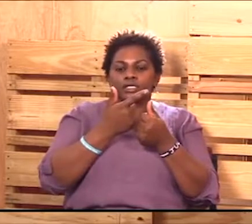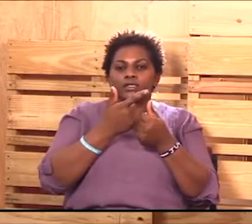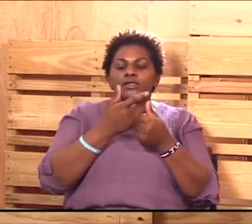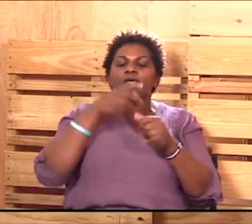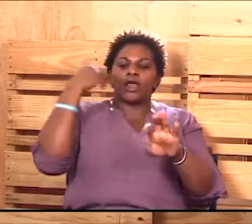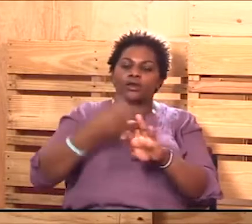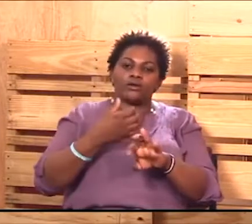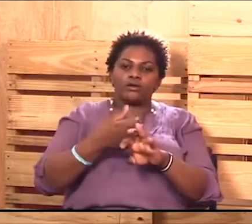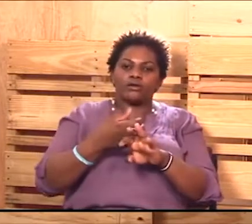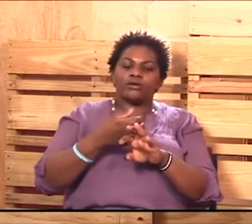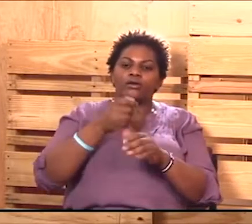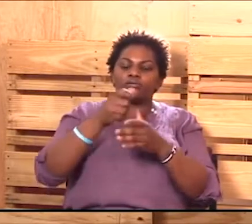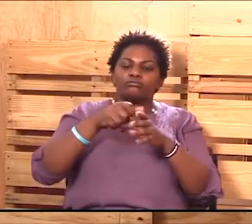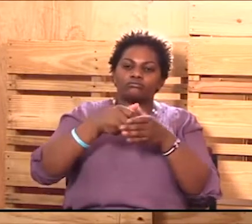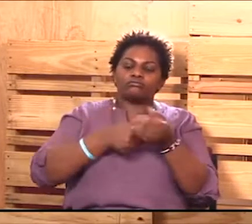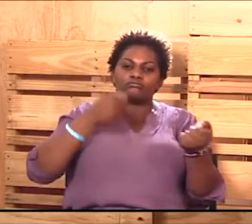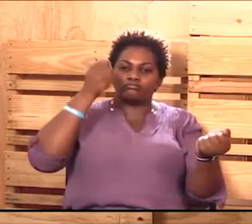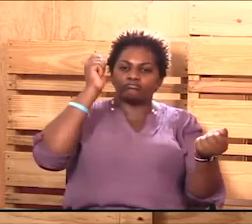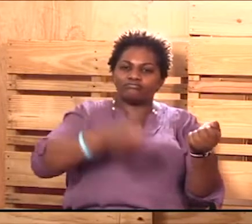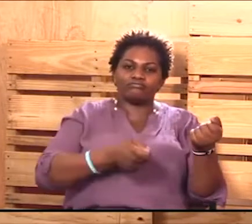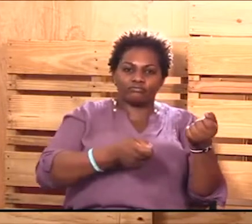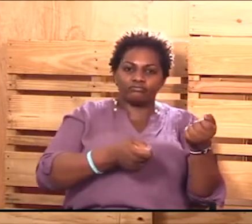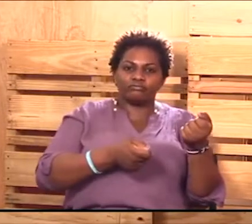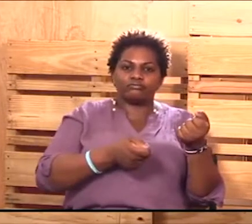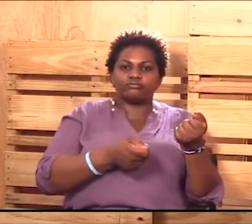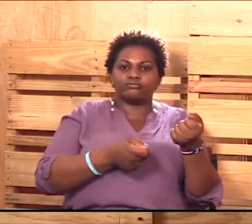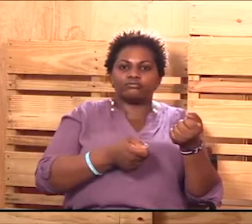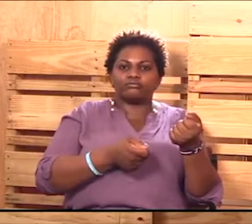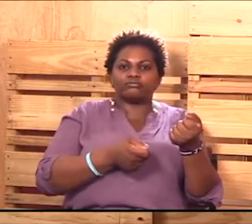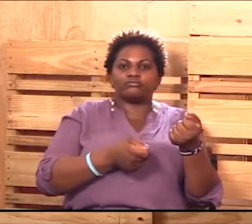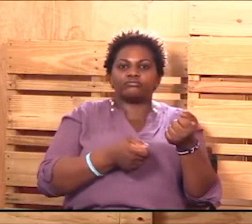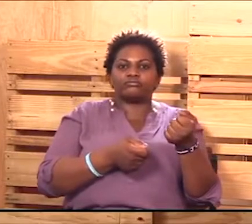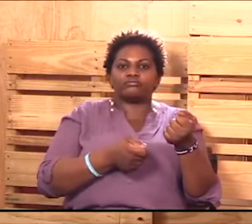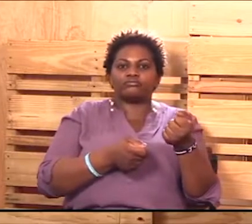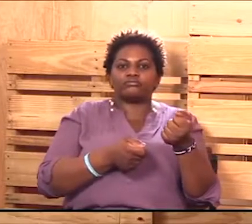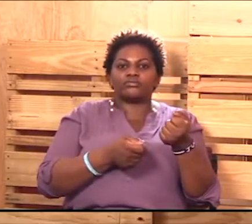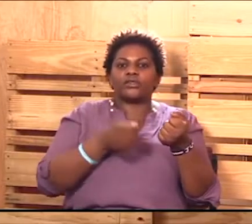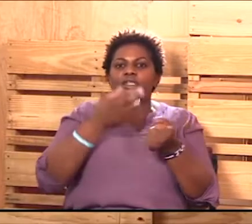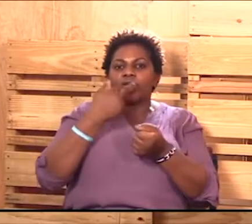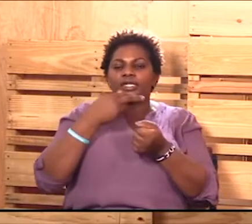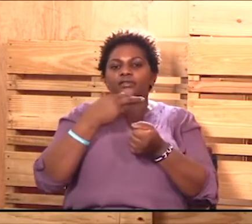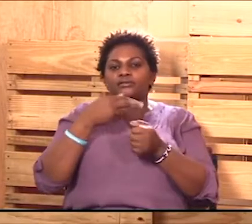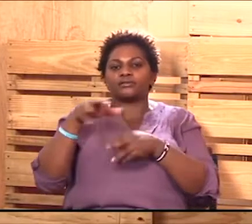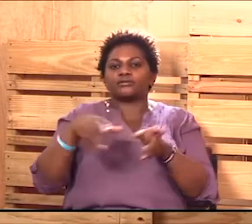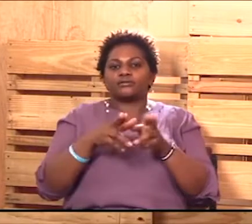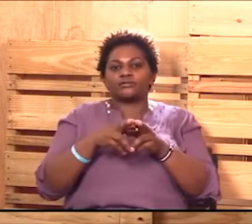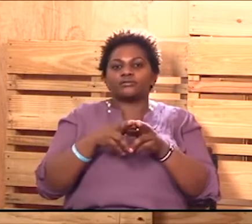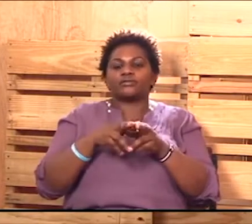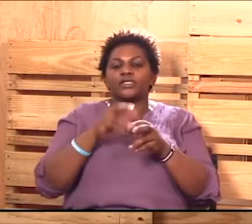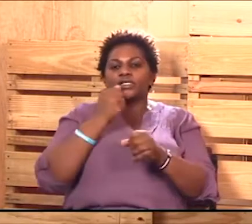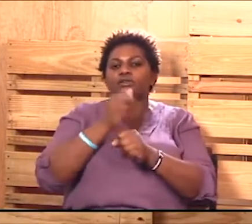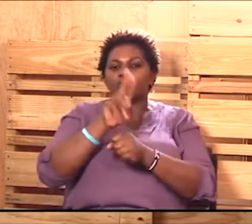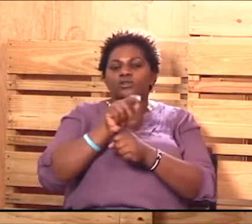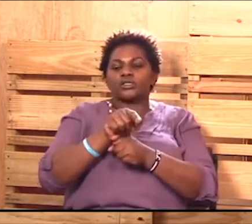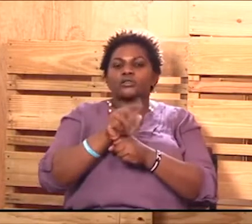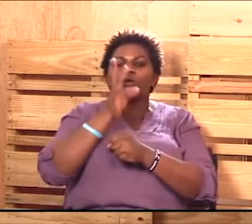know, the rock with a stick that he had, you know, the same stick that he did use at the Red Sea. And he did that,